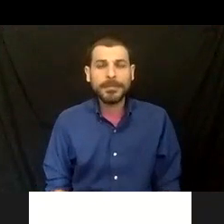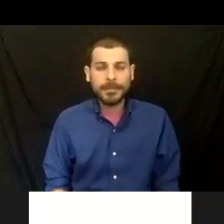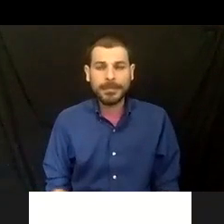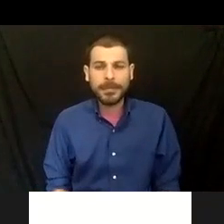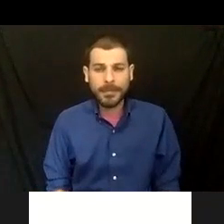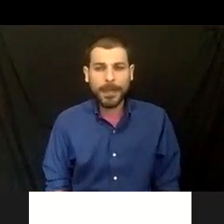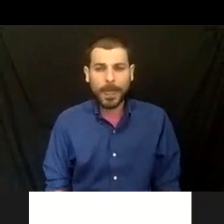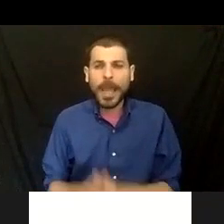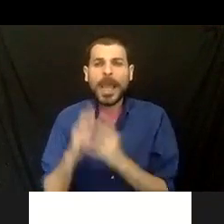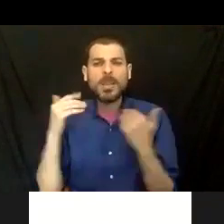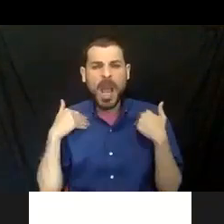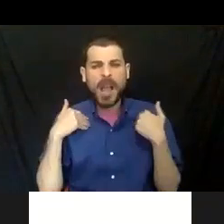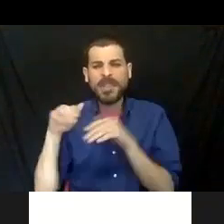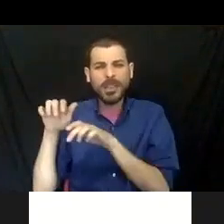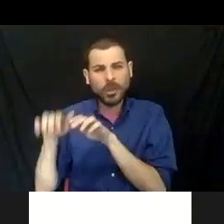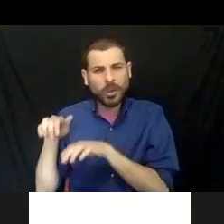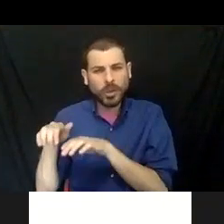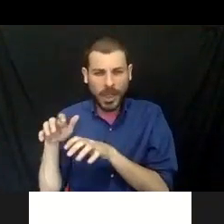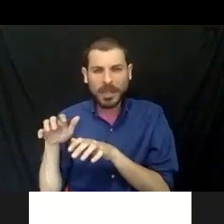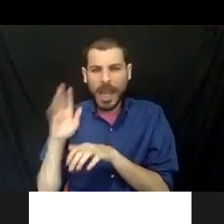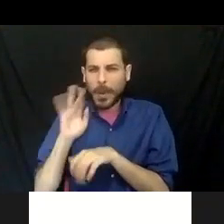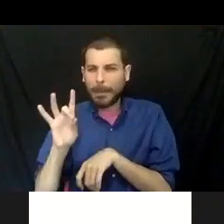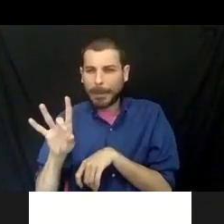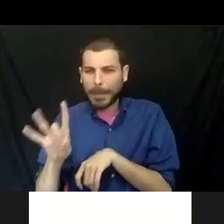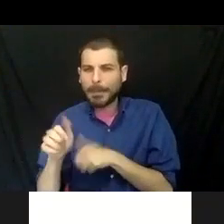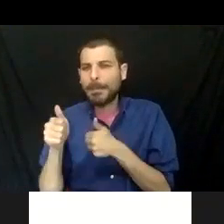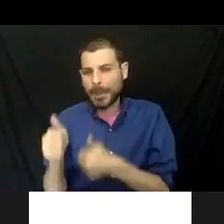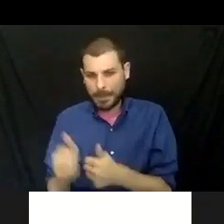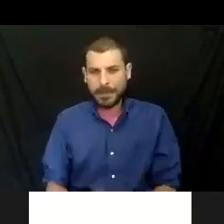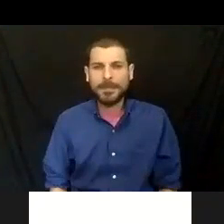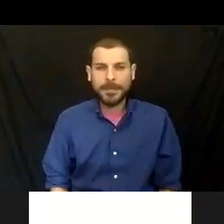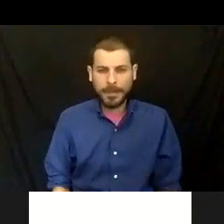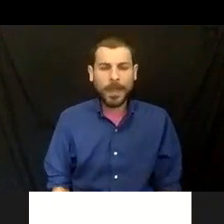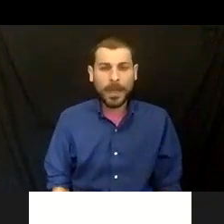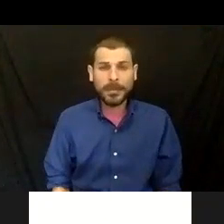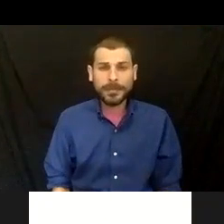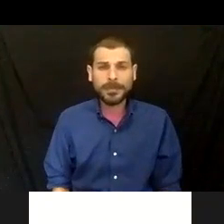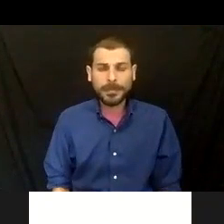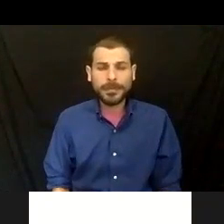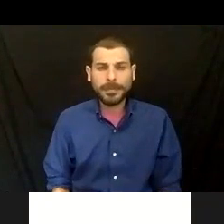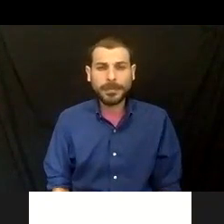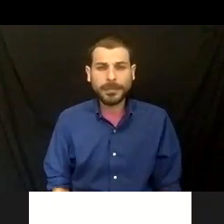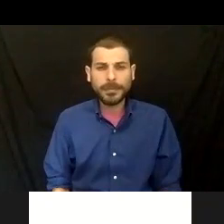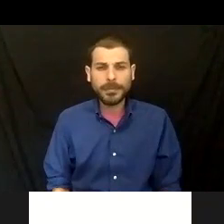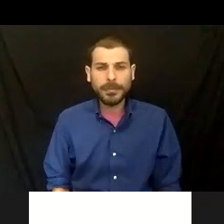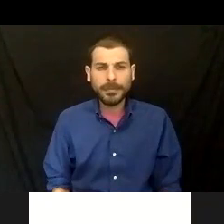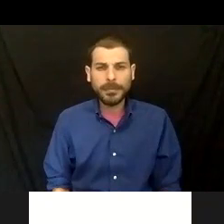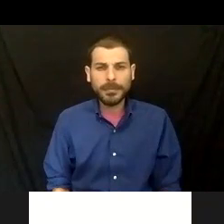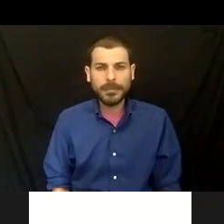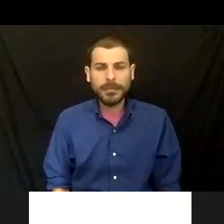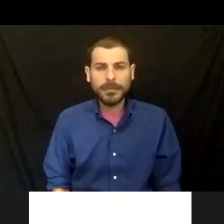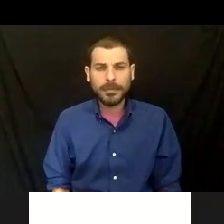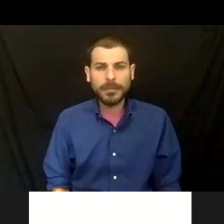in the chat on the side. And so if you call the hotline, it's staffed generally by an attorney,